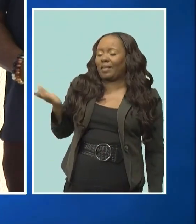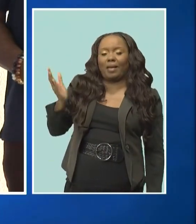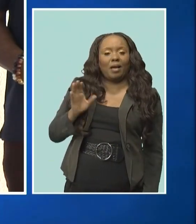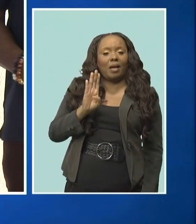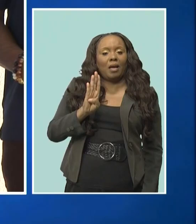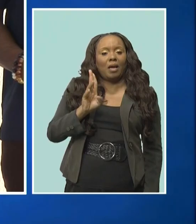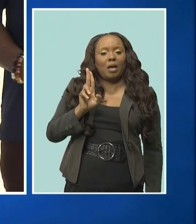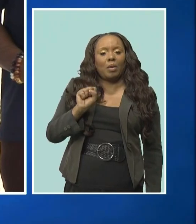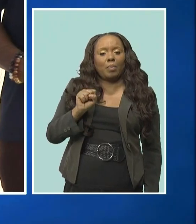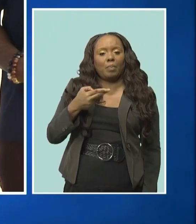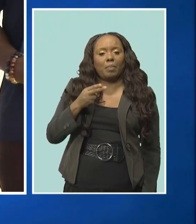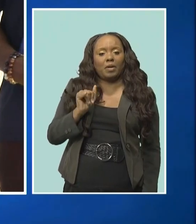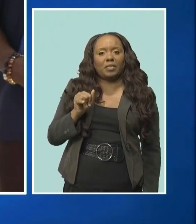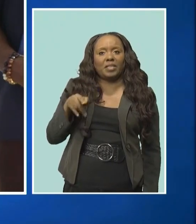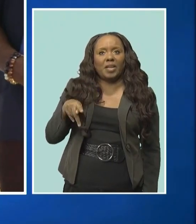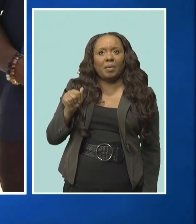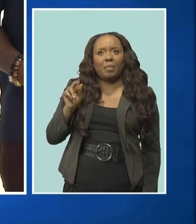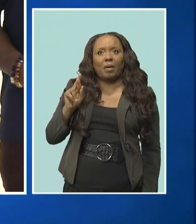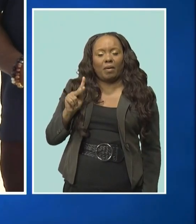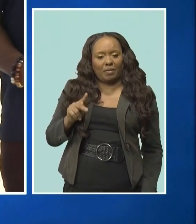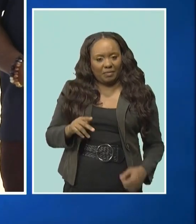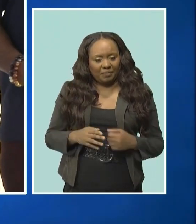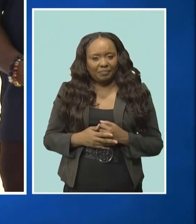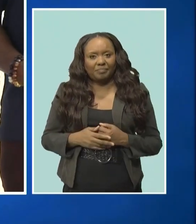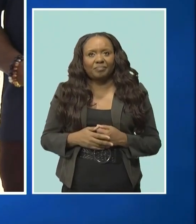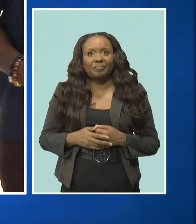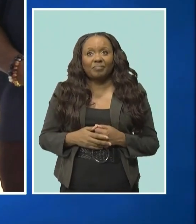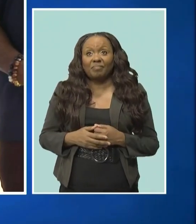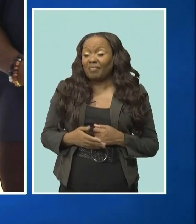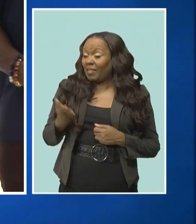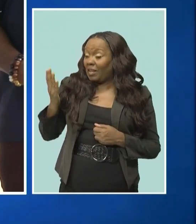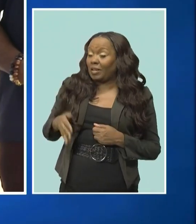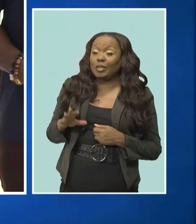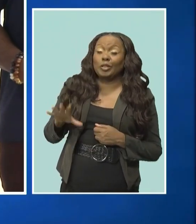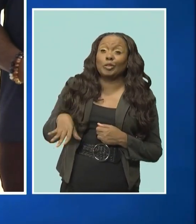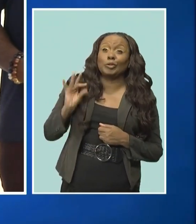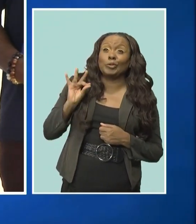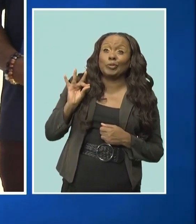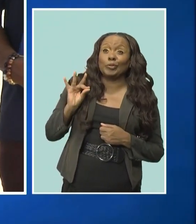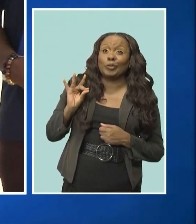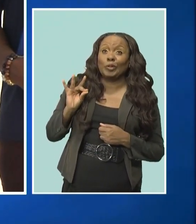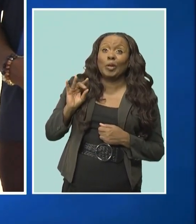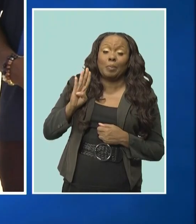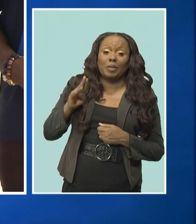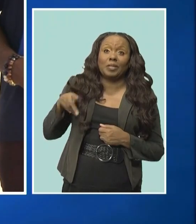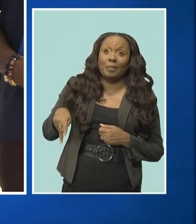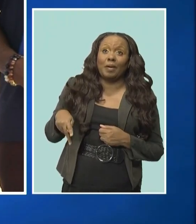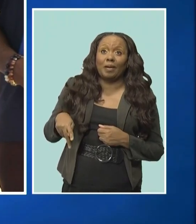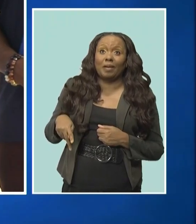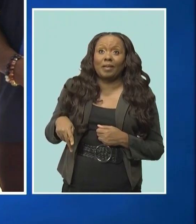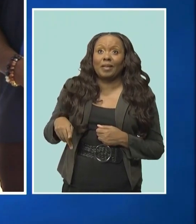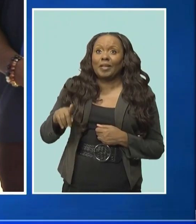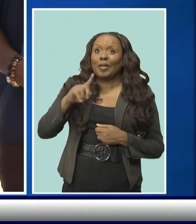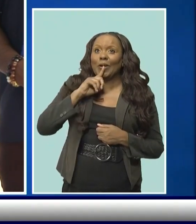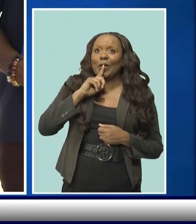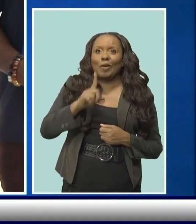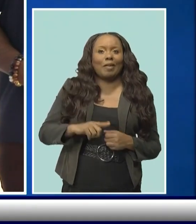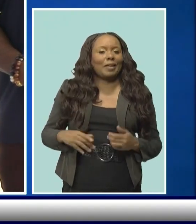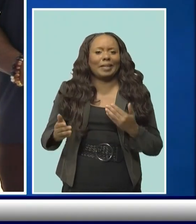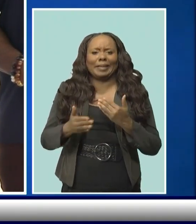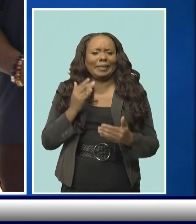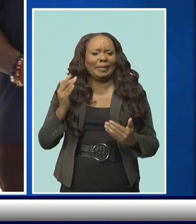it. Choosing Bushy Park as his first stop to ask if we would partner it, for us it was a no-brainer.